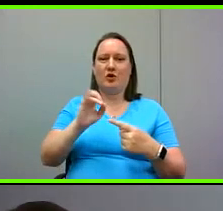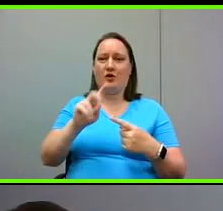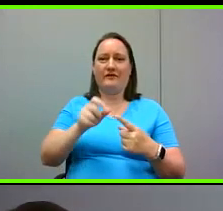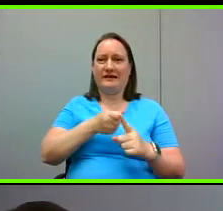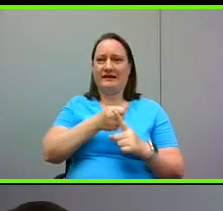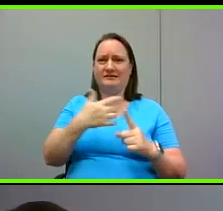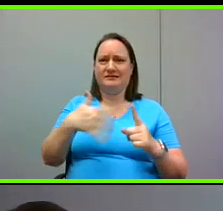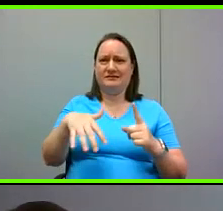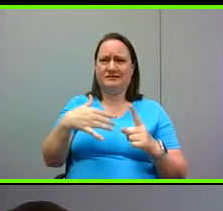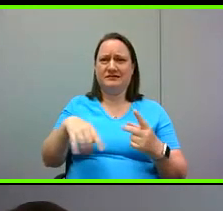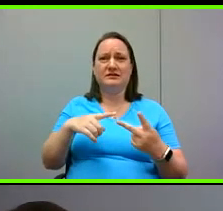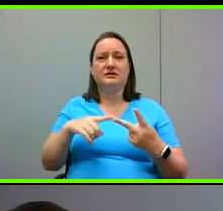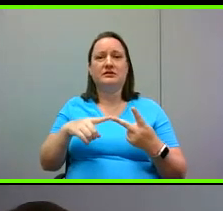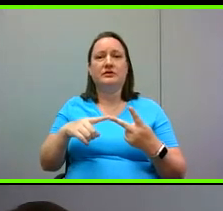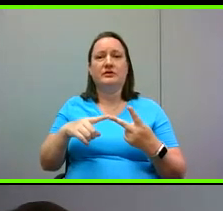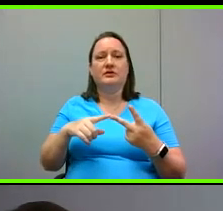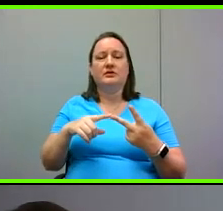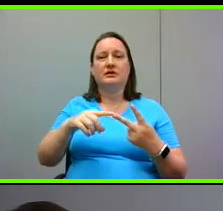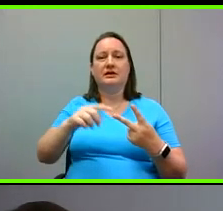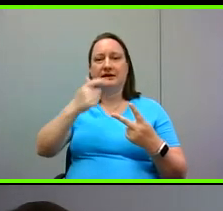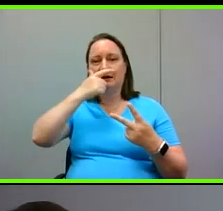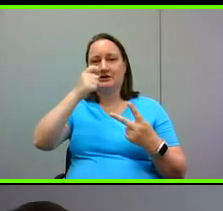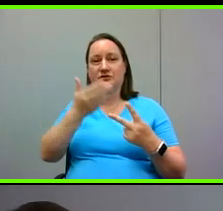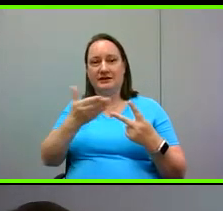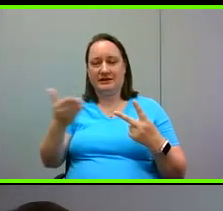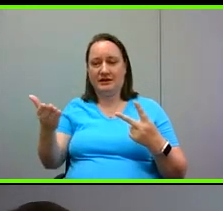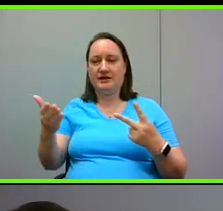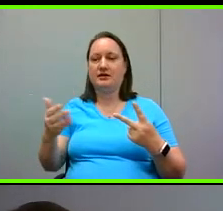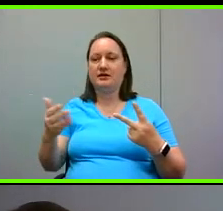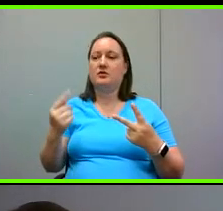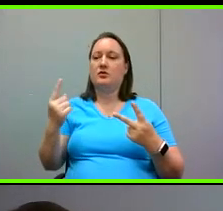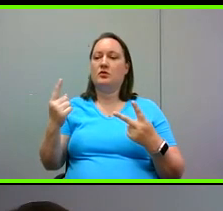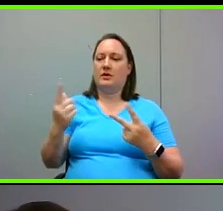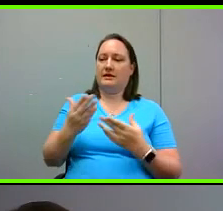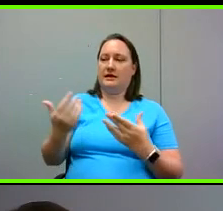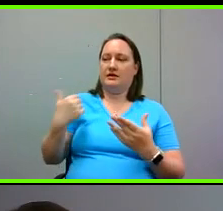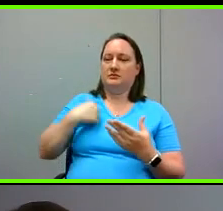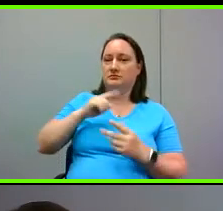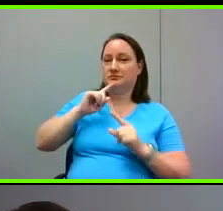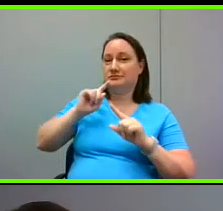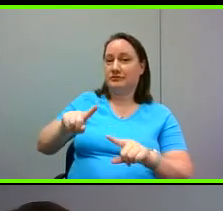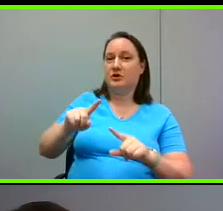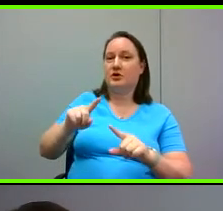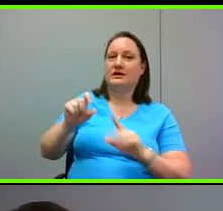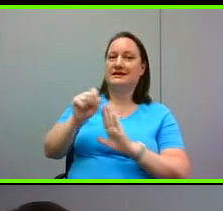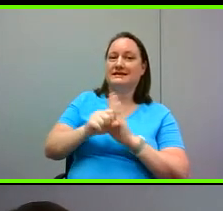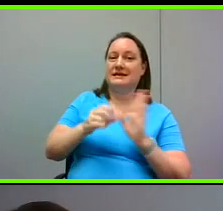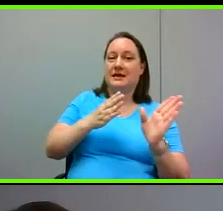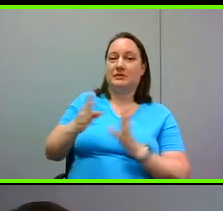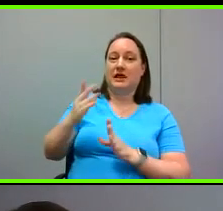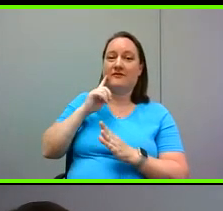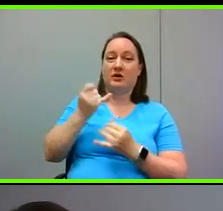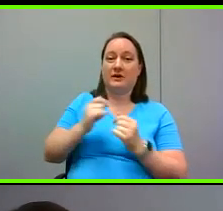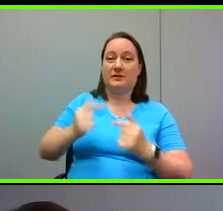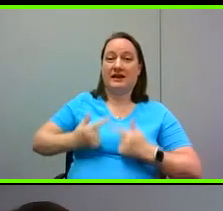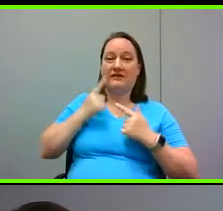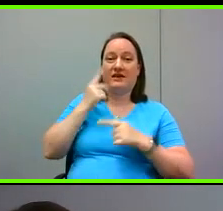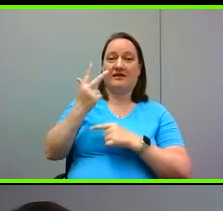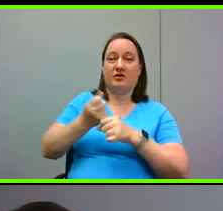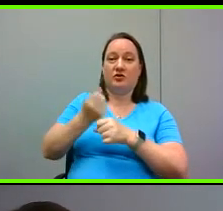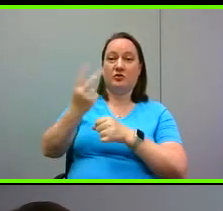thing, you know, one of the things that we do is we coordinate the state plan for independent living every 3 years. And this